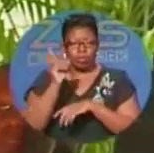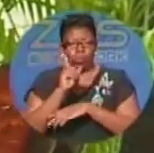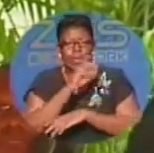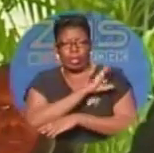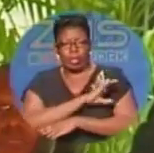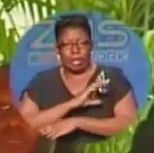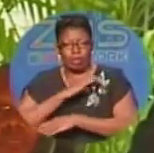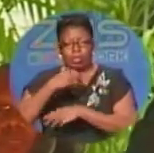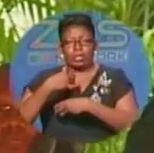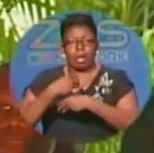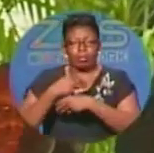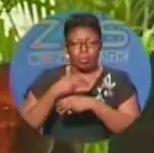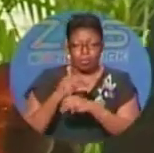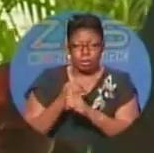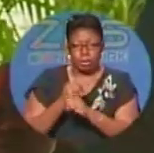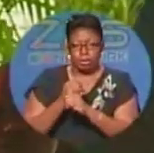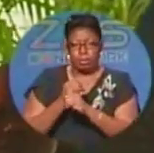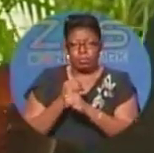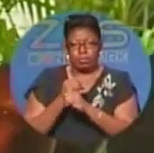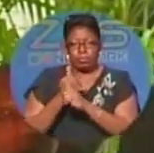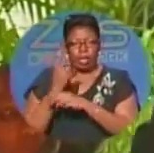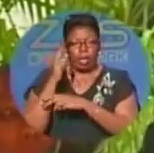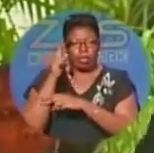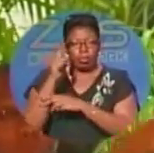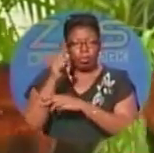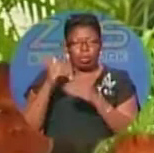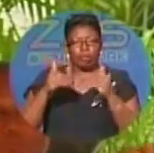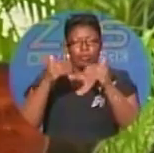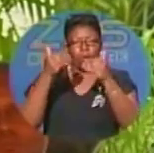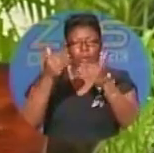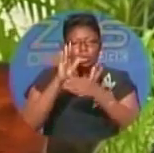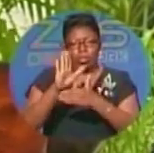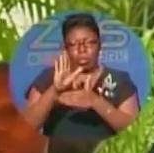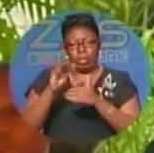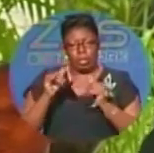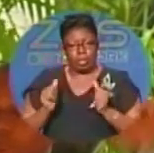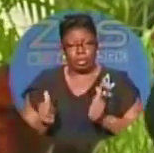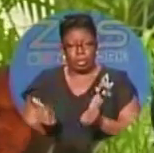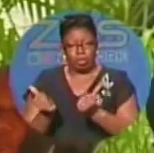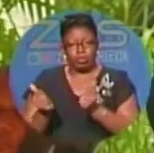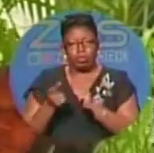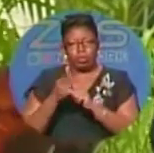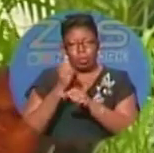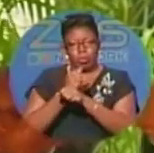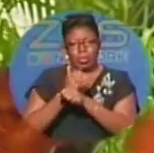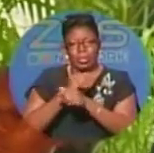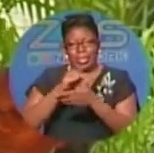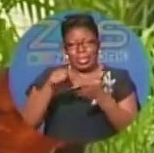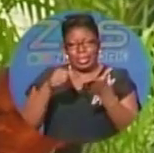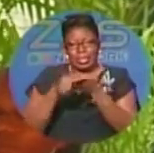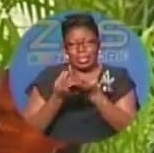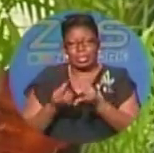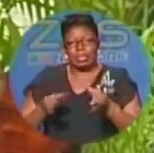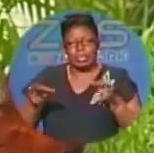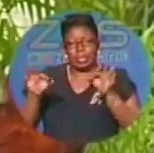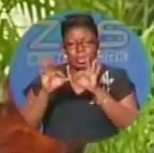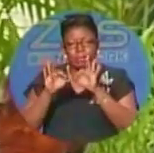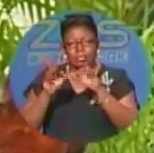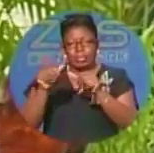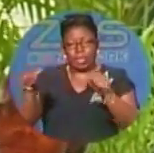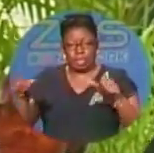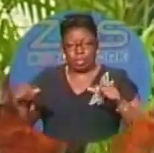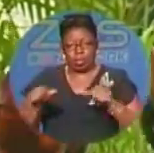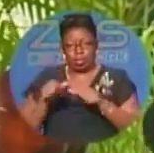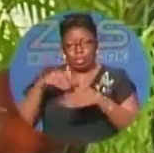and most certainly I look forward to your continuing to work in this very significant area in